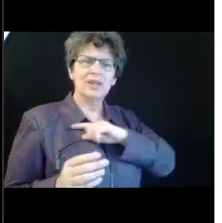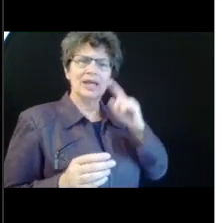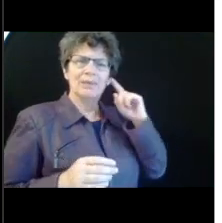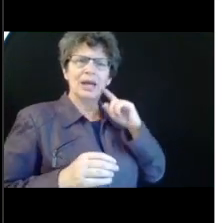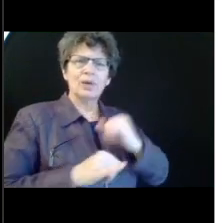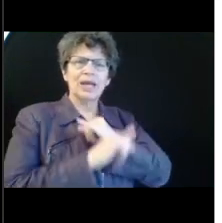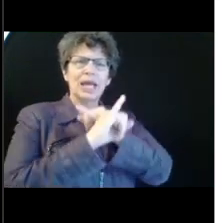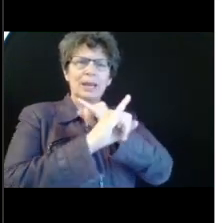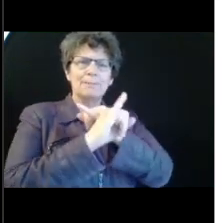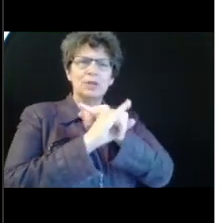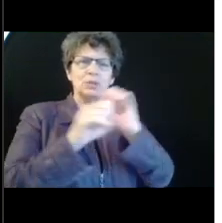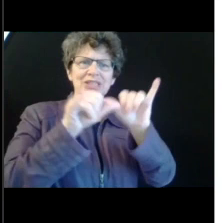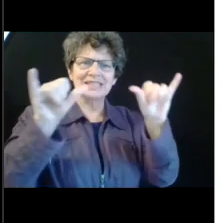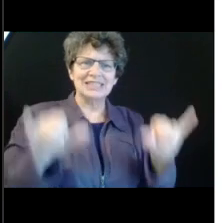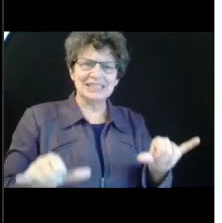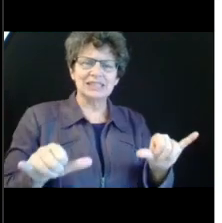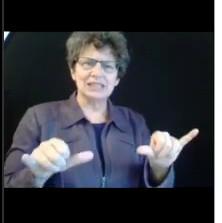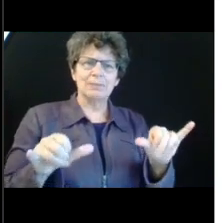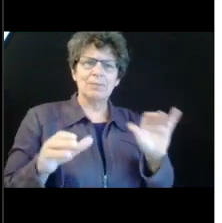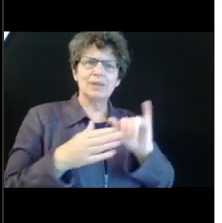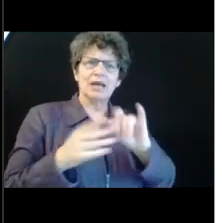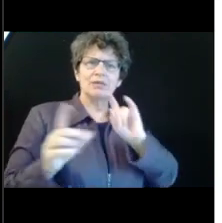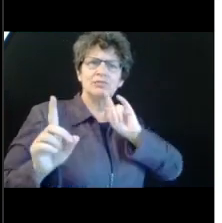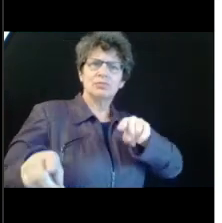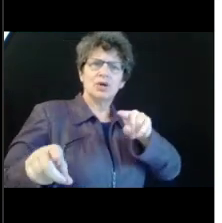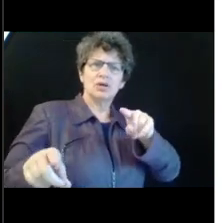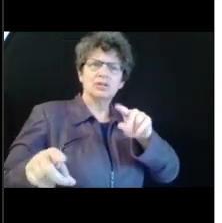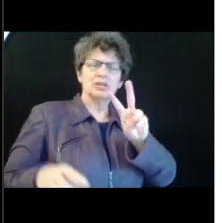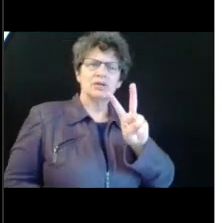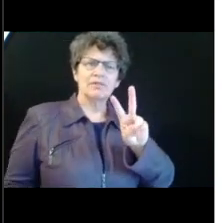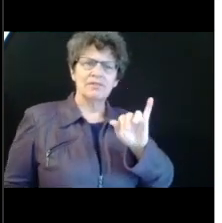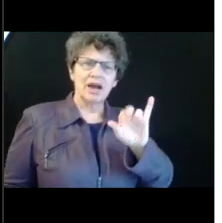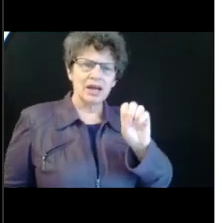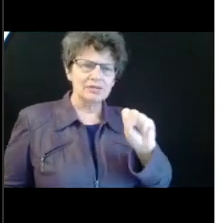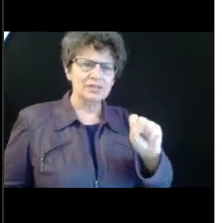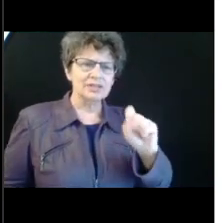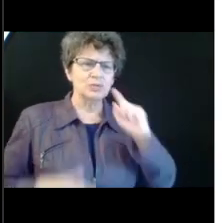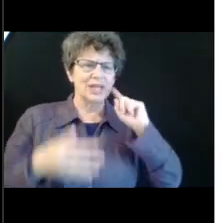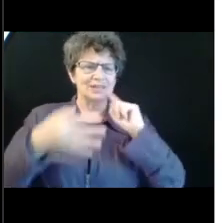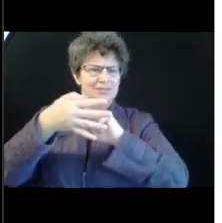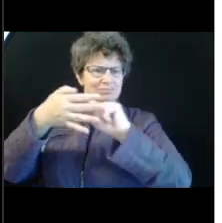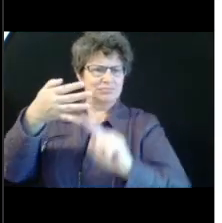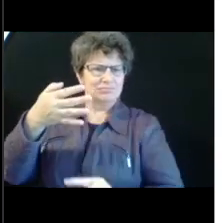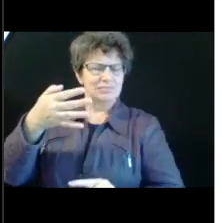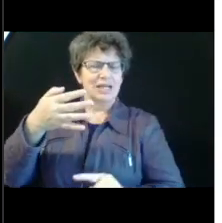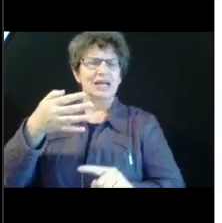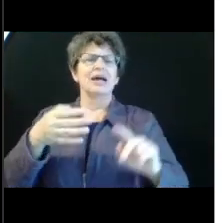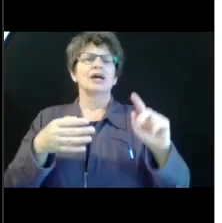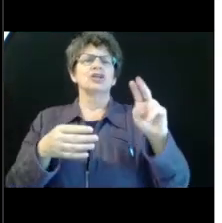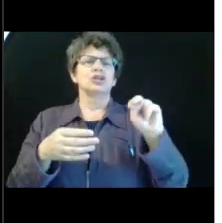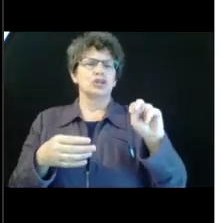to challenges such as a virus. Things like neutrophils, natural killer cells,